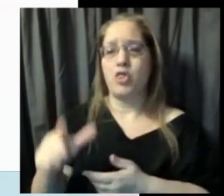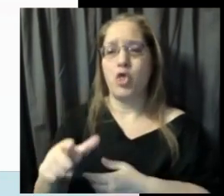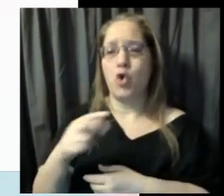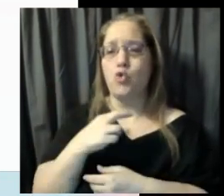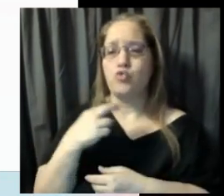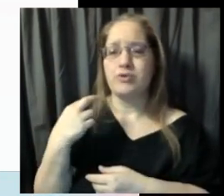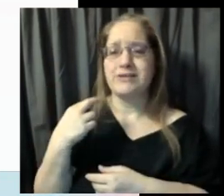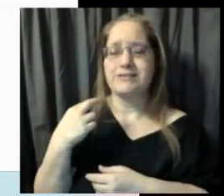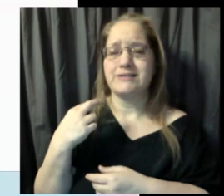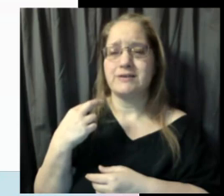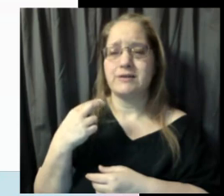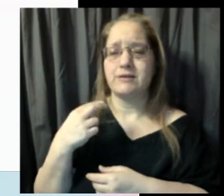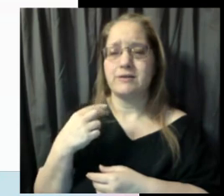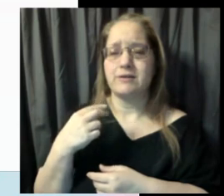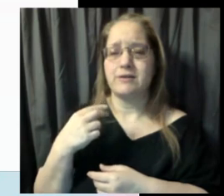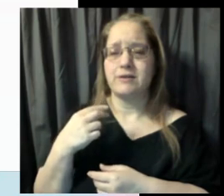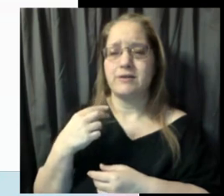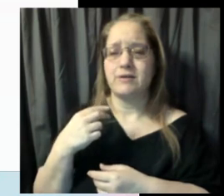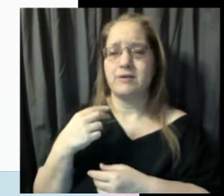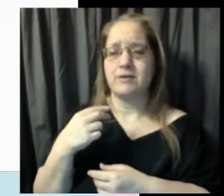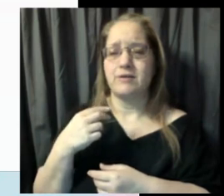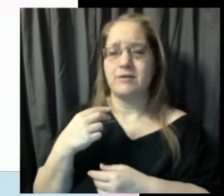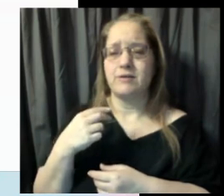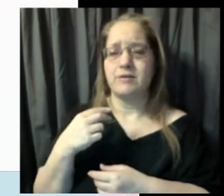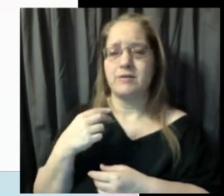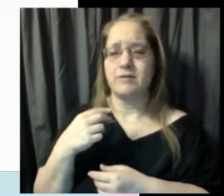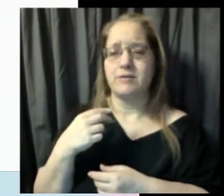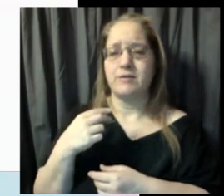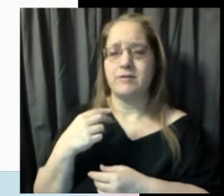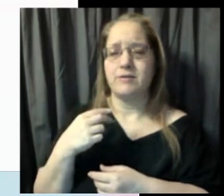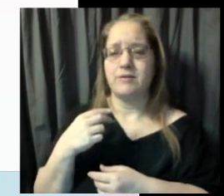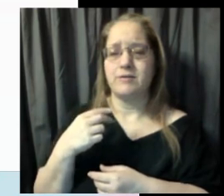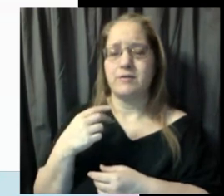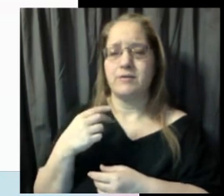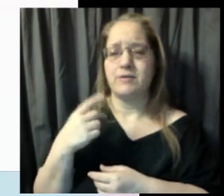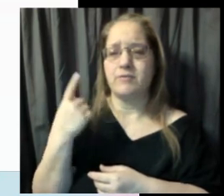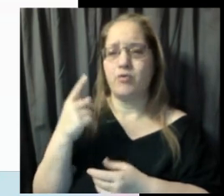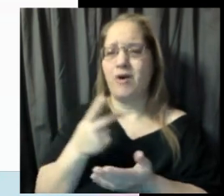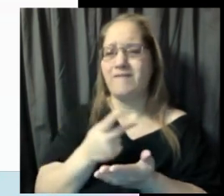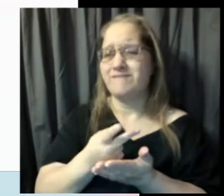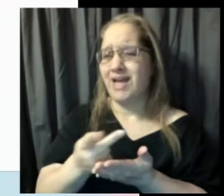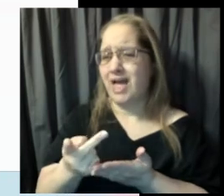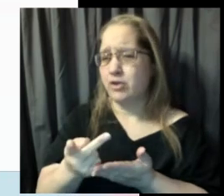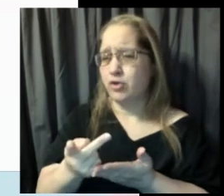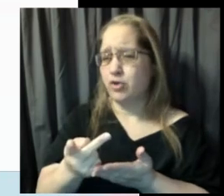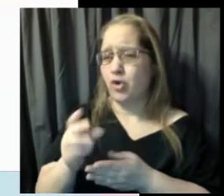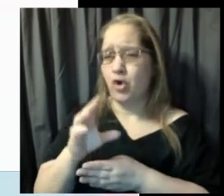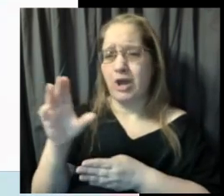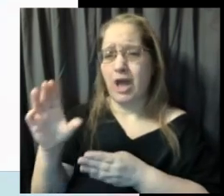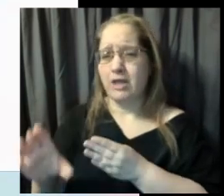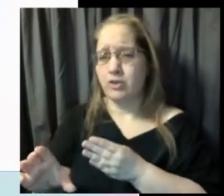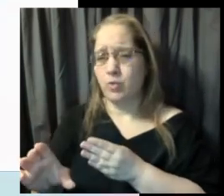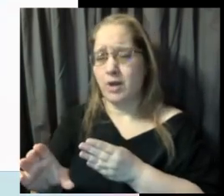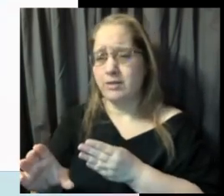low risk way to for failure or